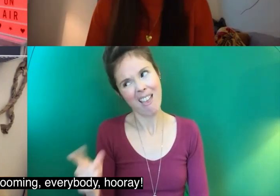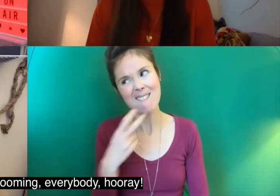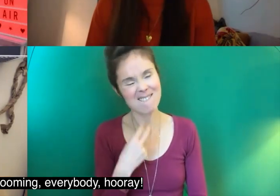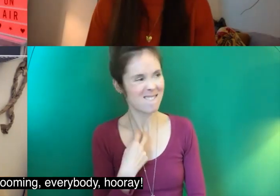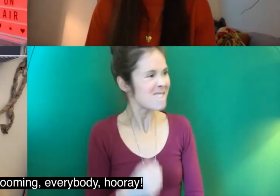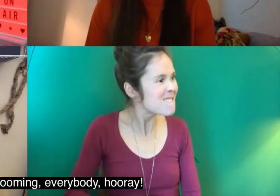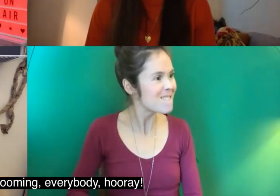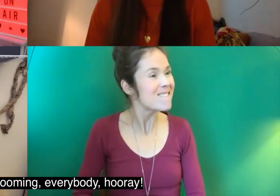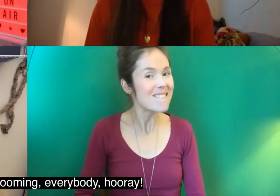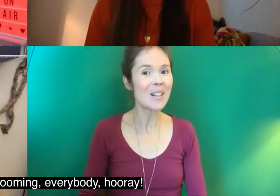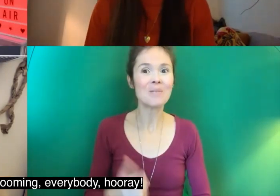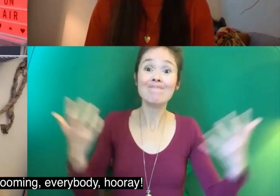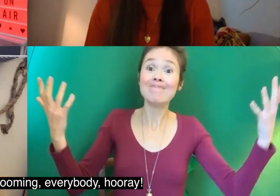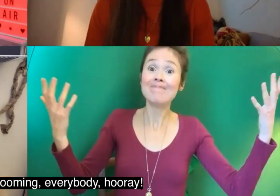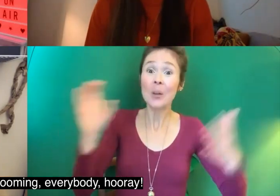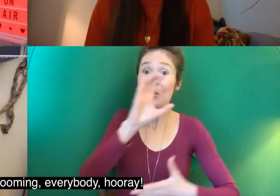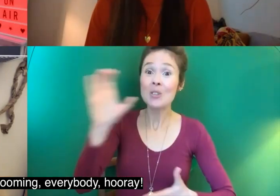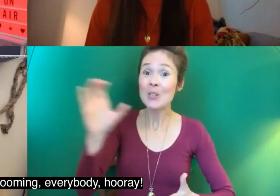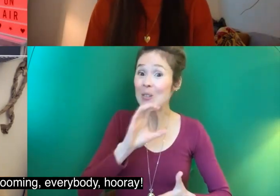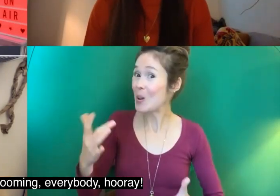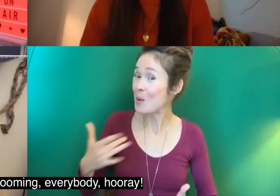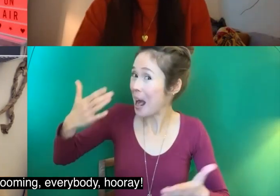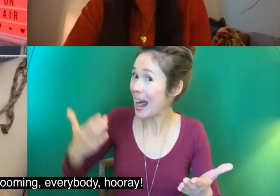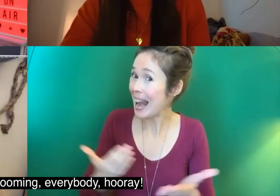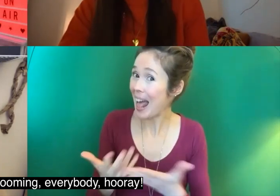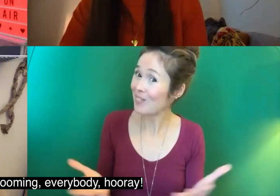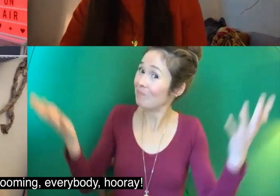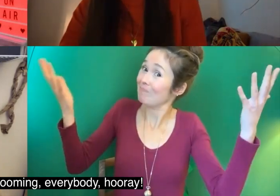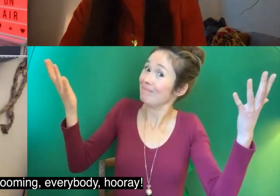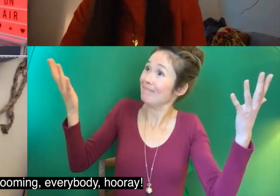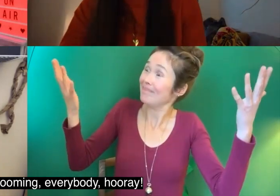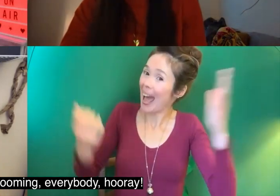It's live Zoom in, everybody. Hey!